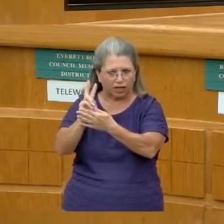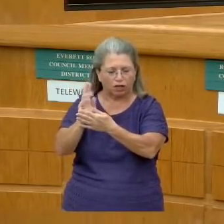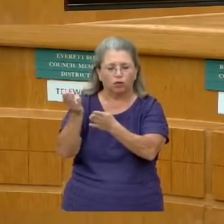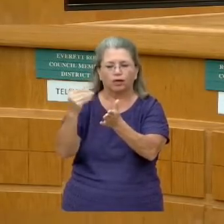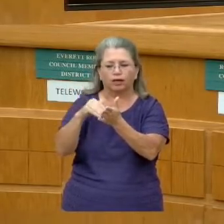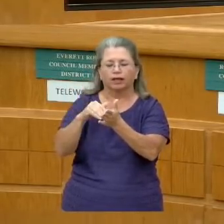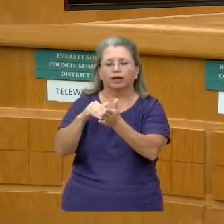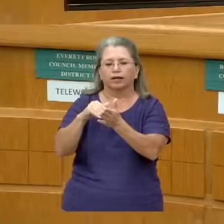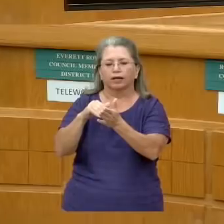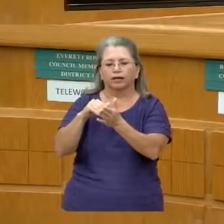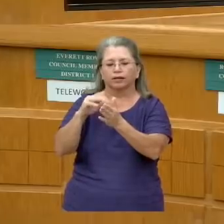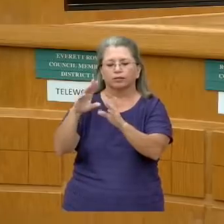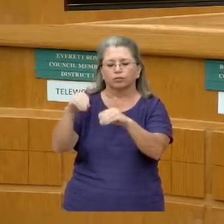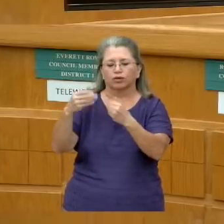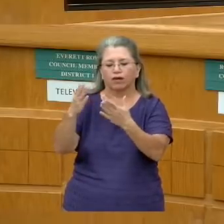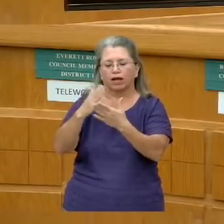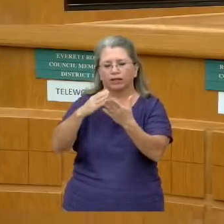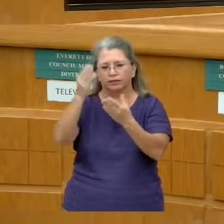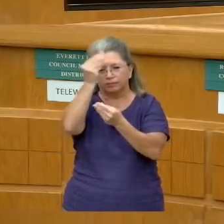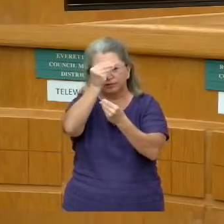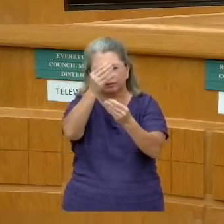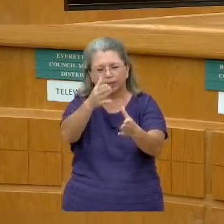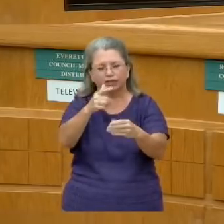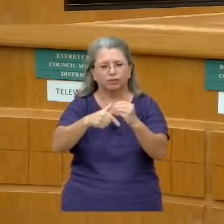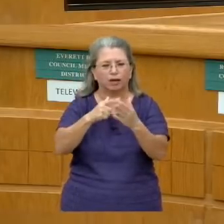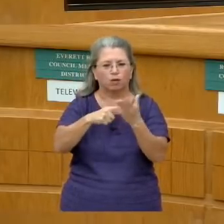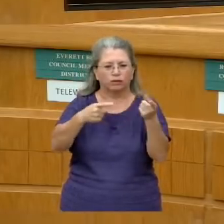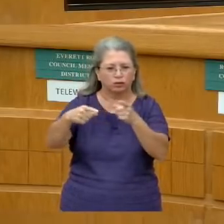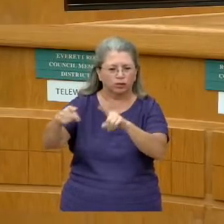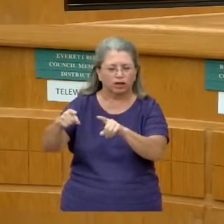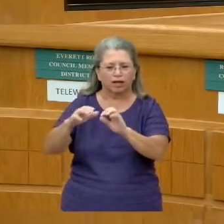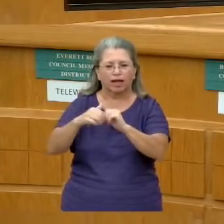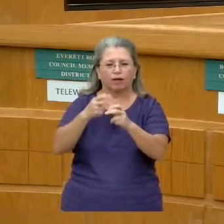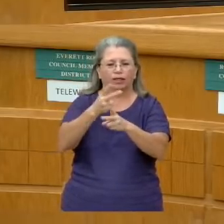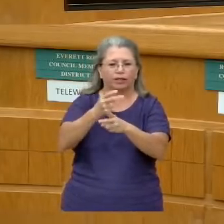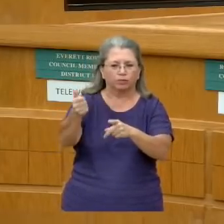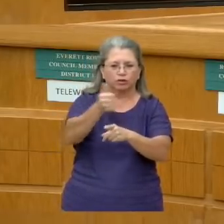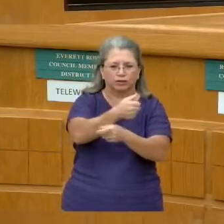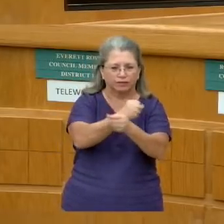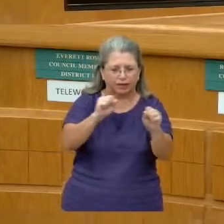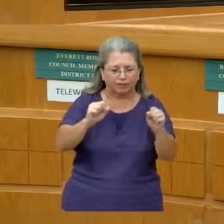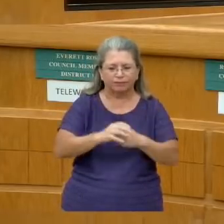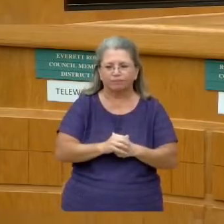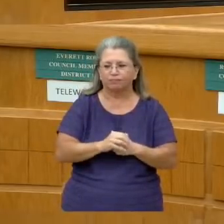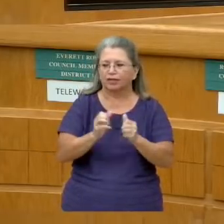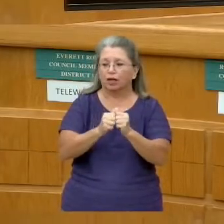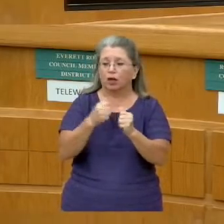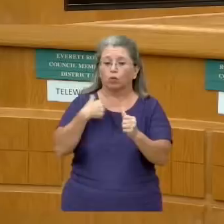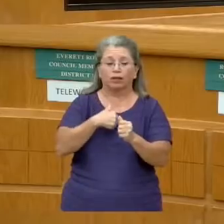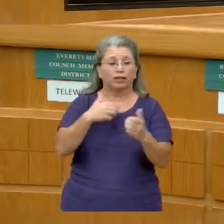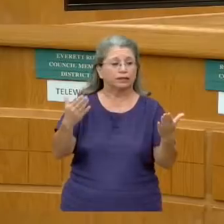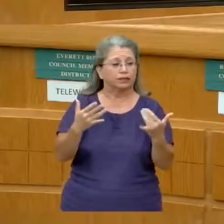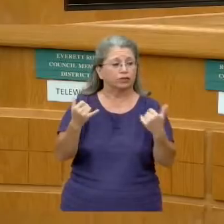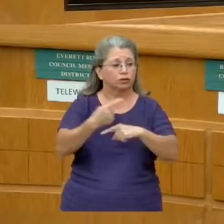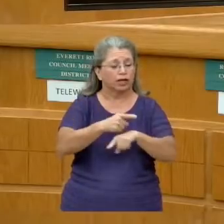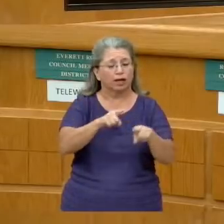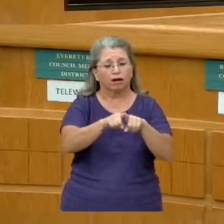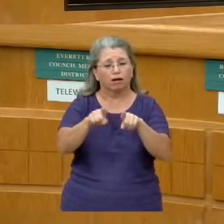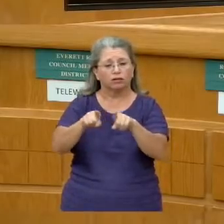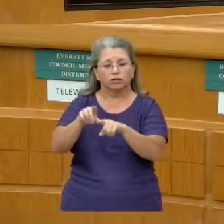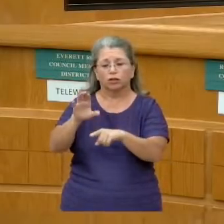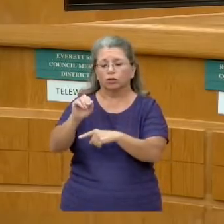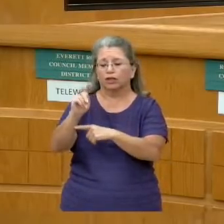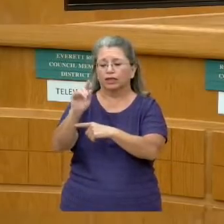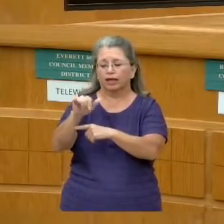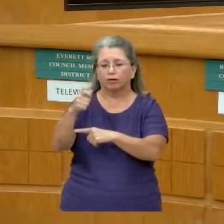on what's going on and how to stay safe in the community. With us here today is Nueces County Judge Barbara